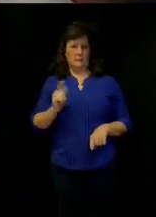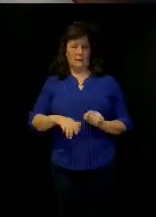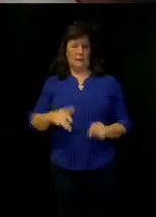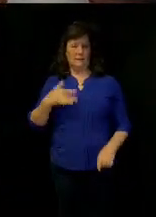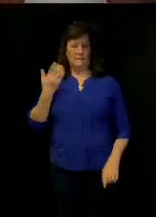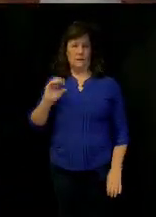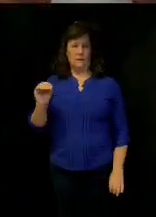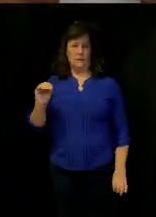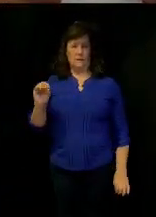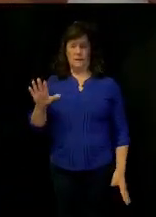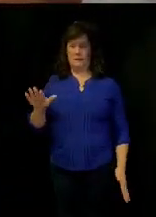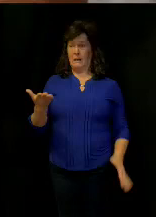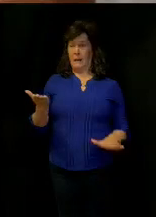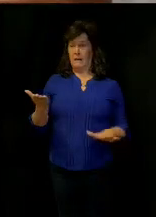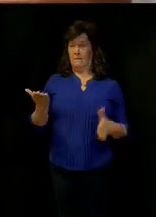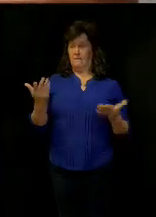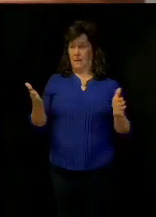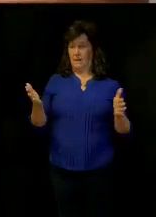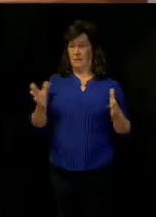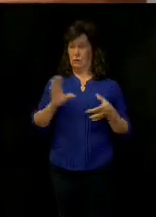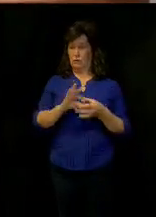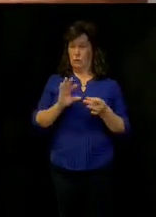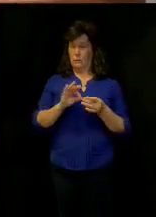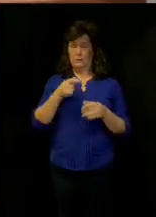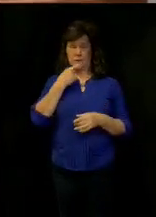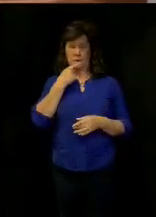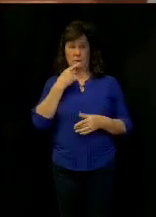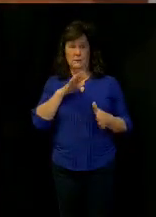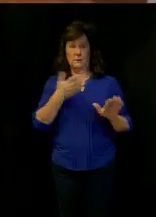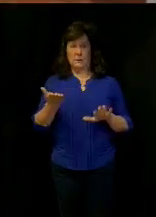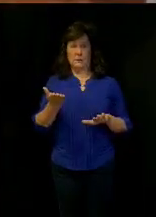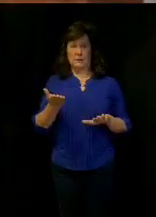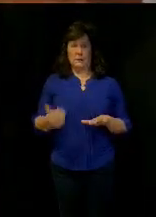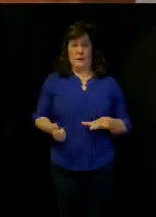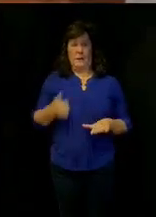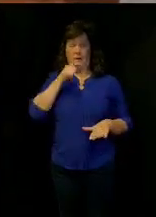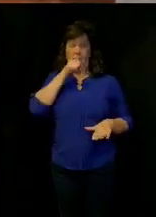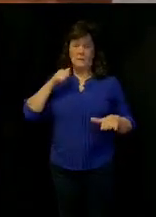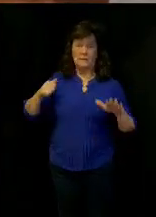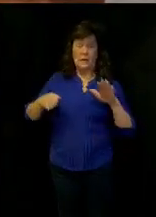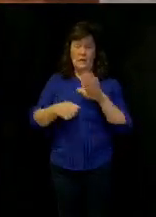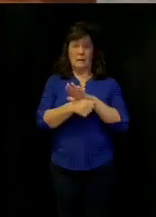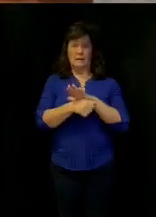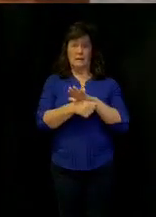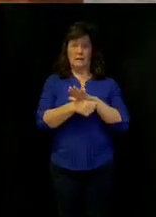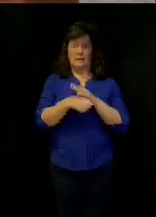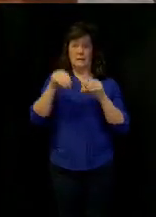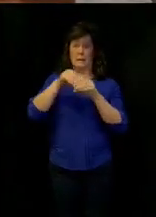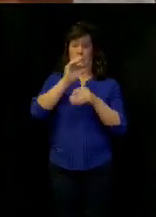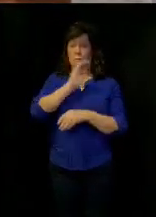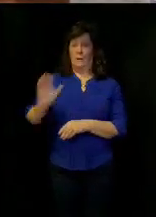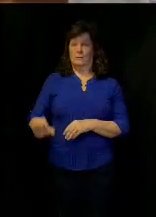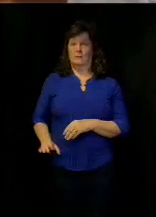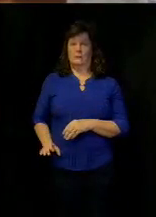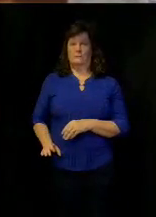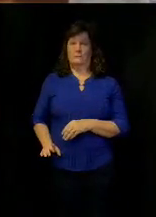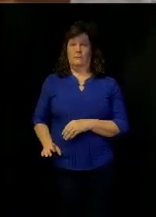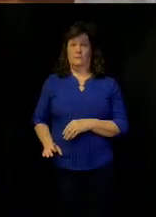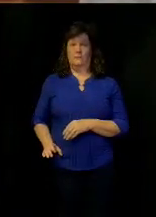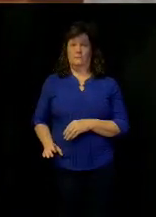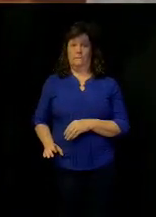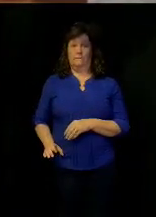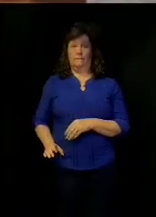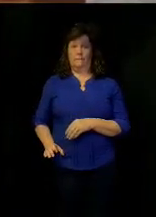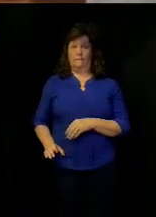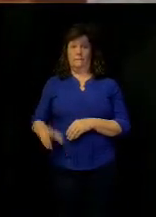For you died. The scripture says you died and your life is hidden in Christ. So when the